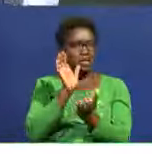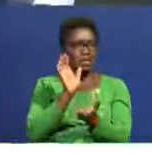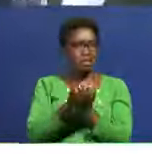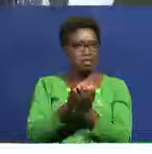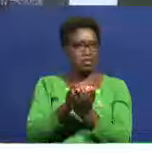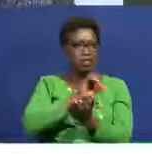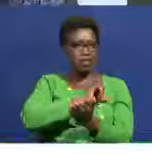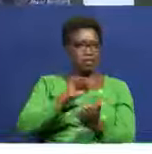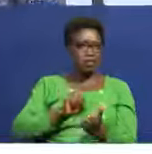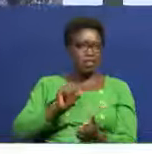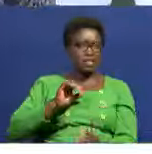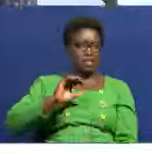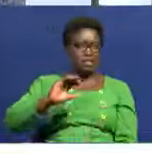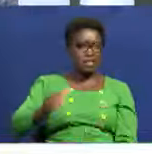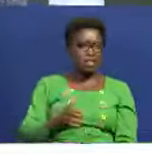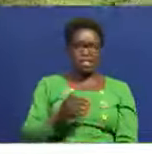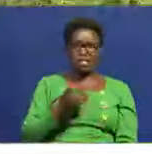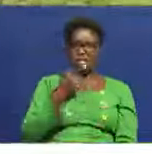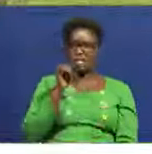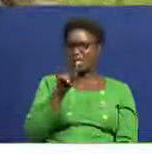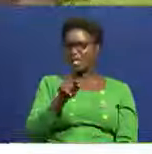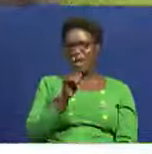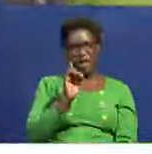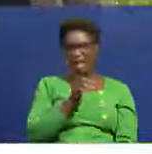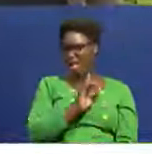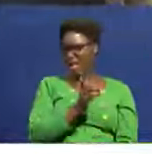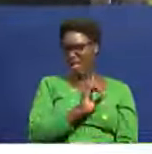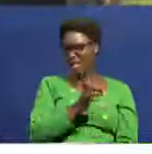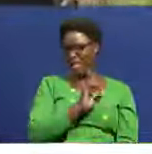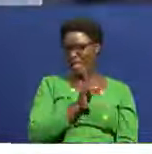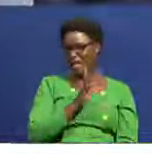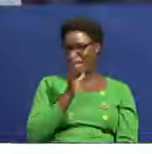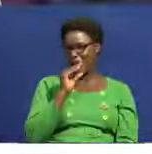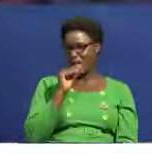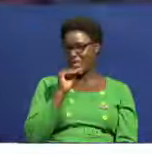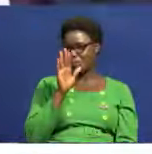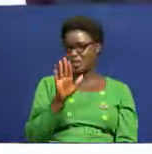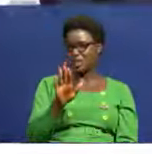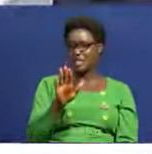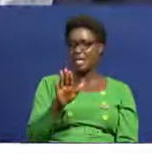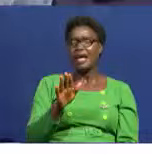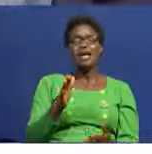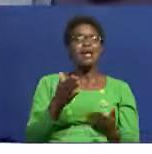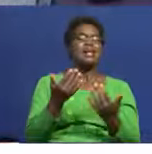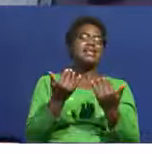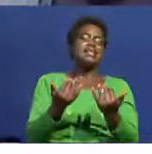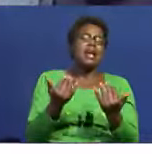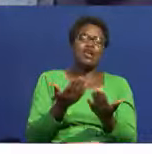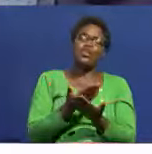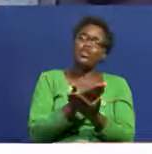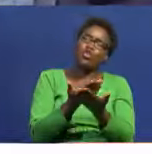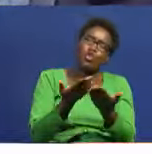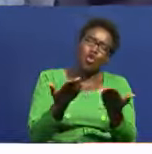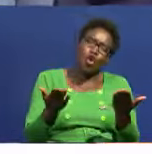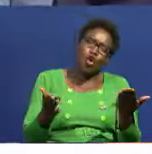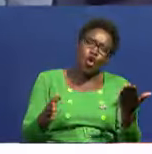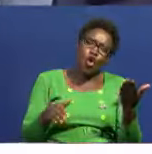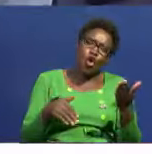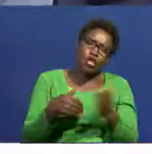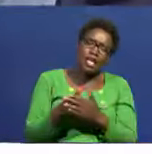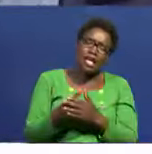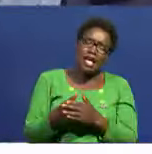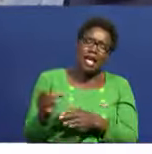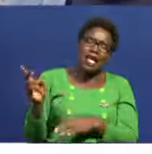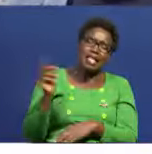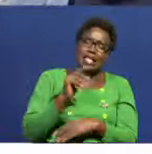County Senator Danson Mungatana faulting Gachagua over his utterances. Sasa hii mambo yote, siku hizi